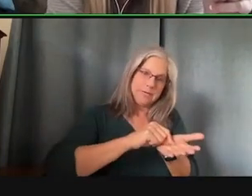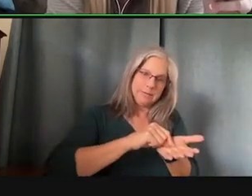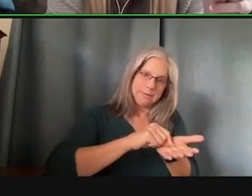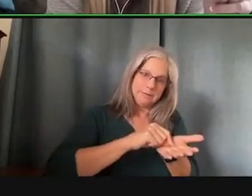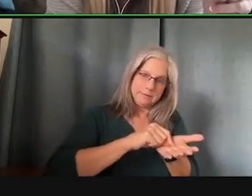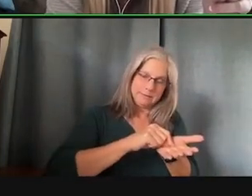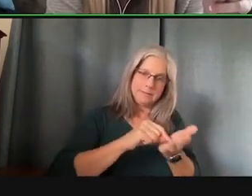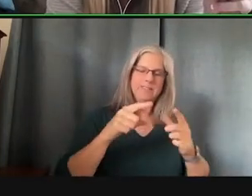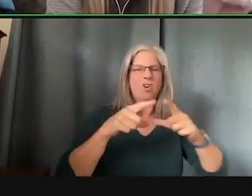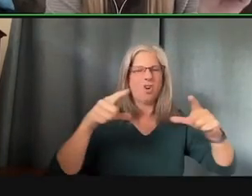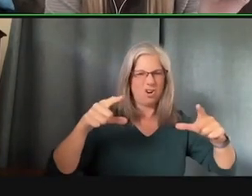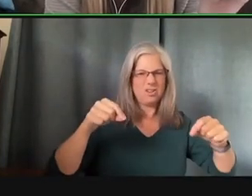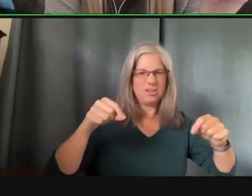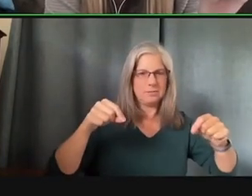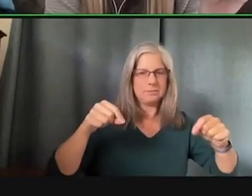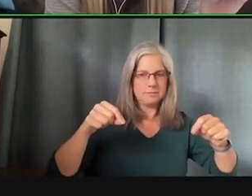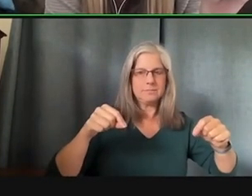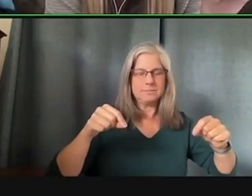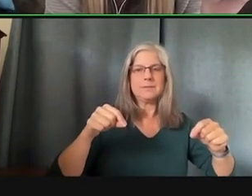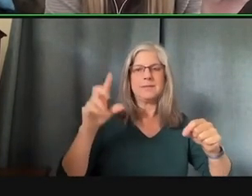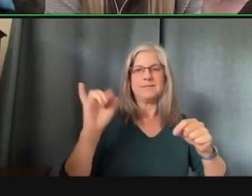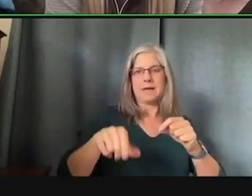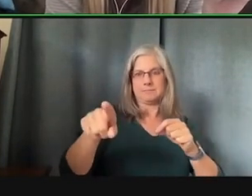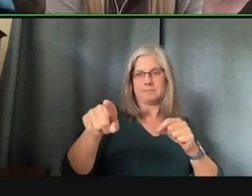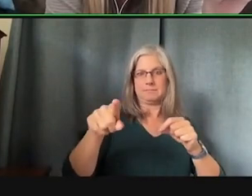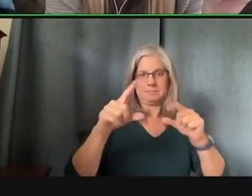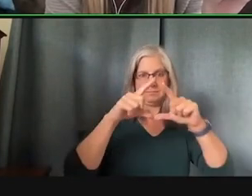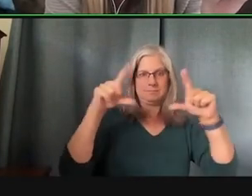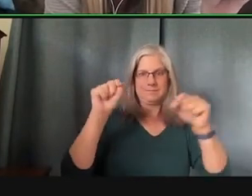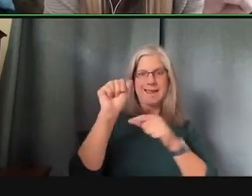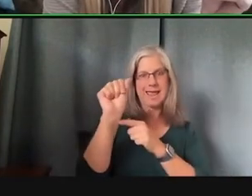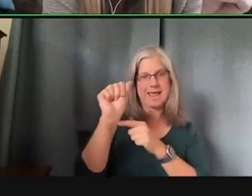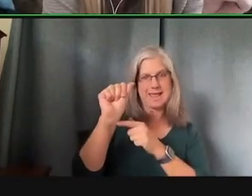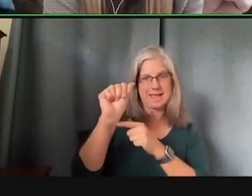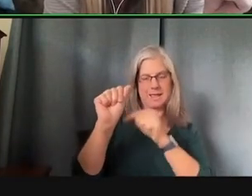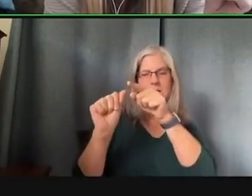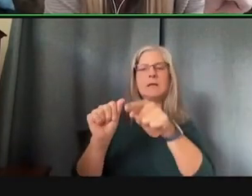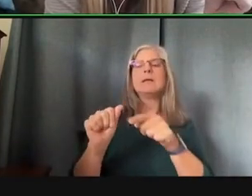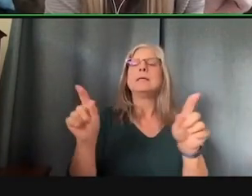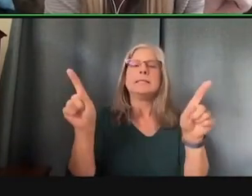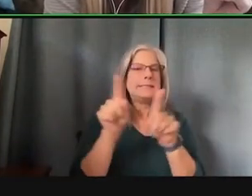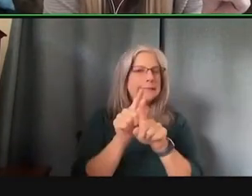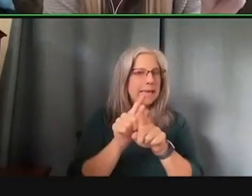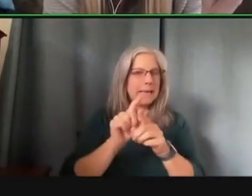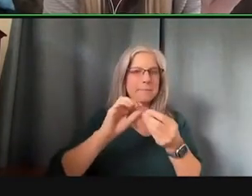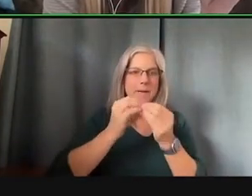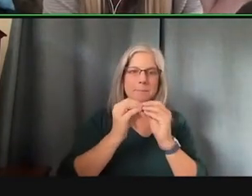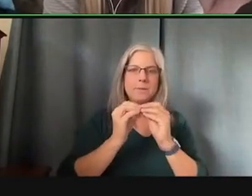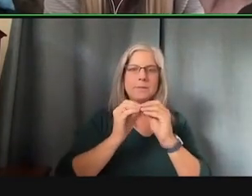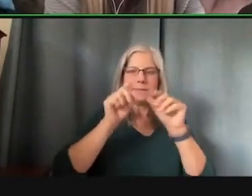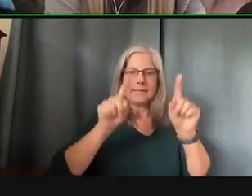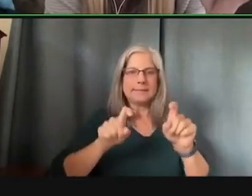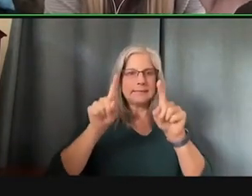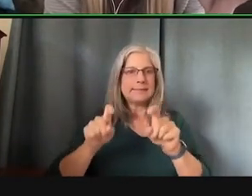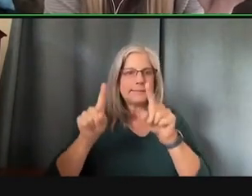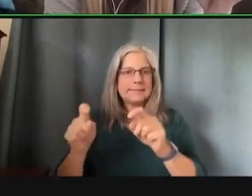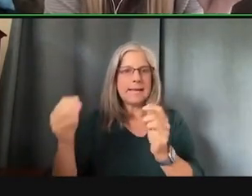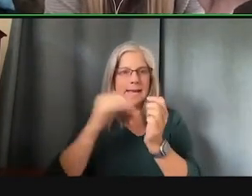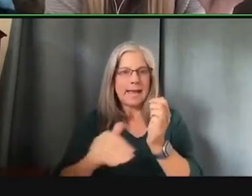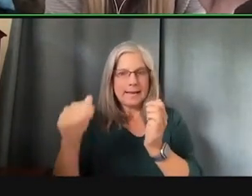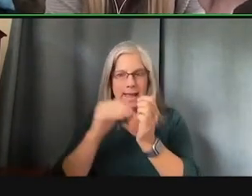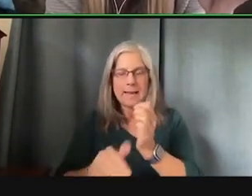ASL card. We're asking for the same number of trials, and we're still measuring